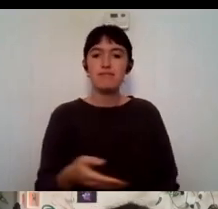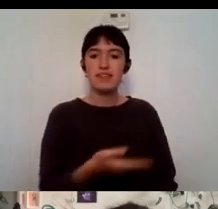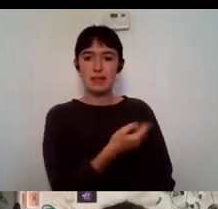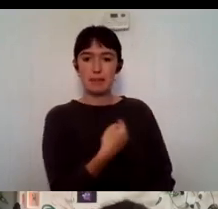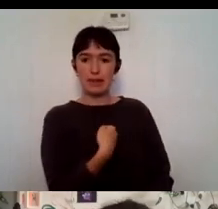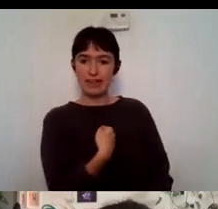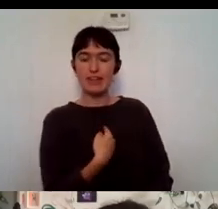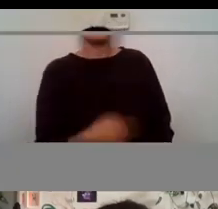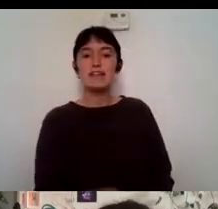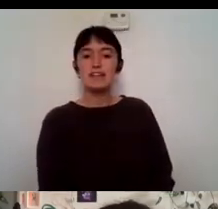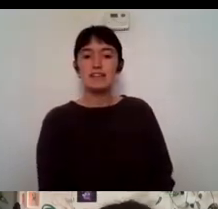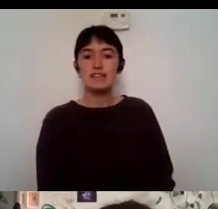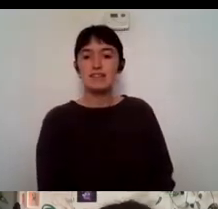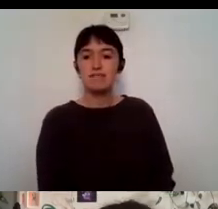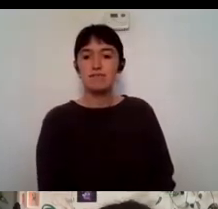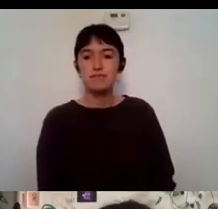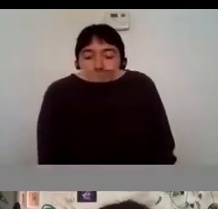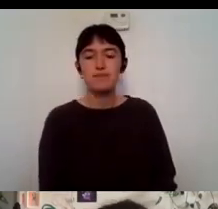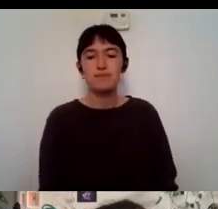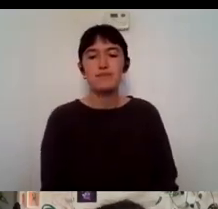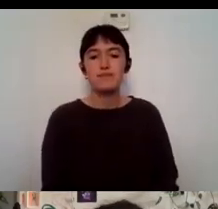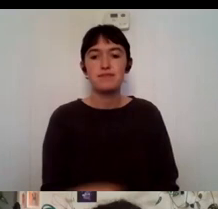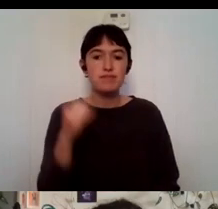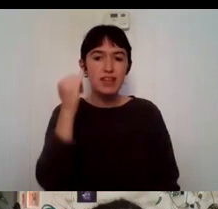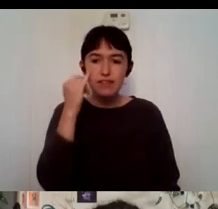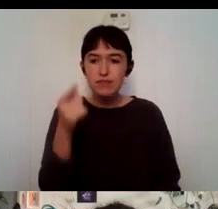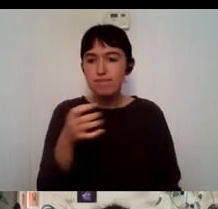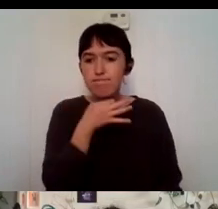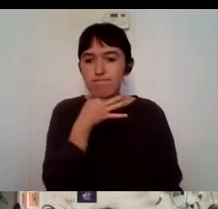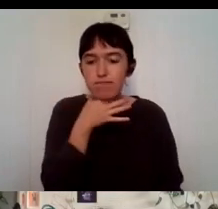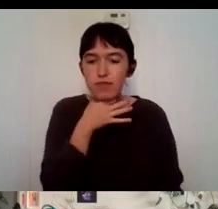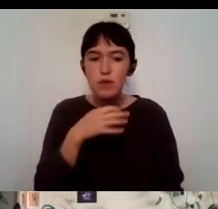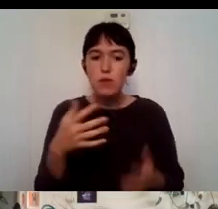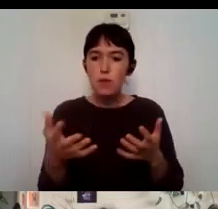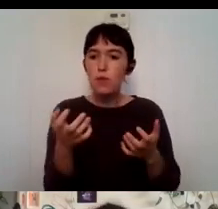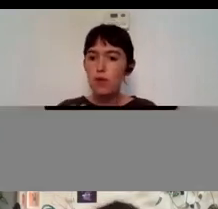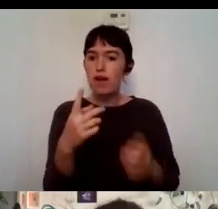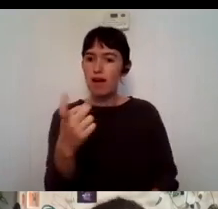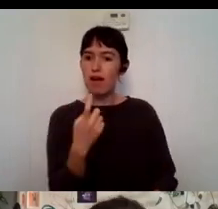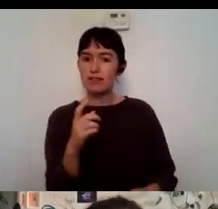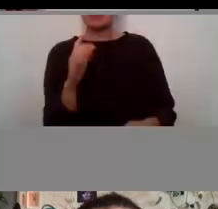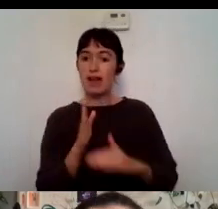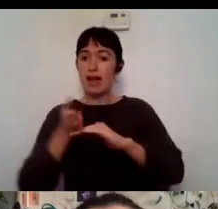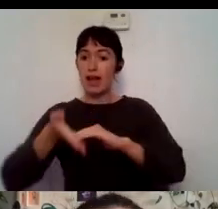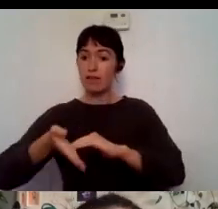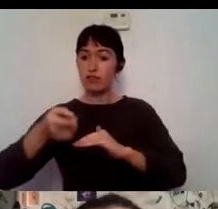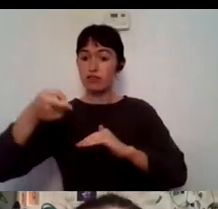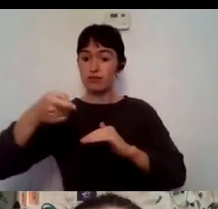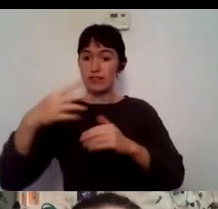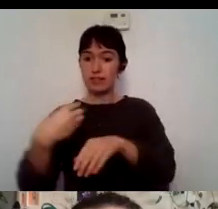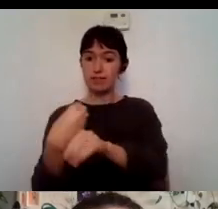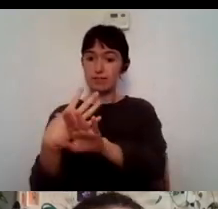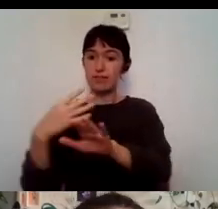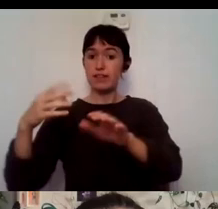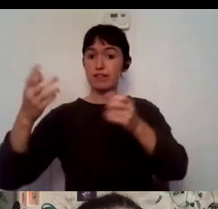I'm also, you can, if you have any burning questions afterwards, I'm also on Twitter and email. And I just want to acknowledge as well